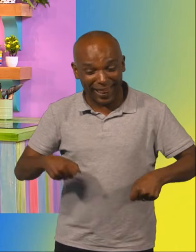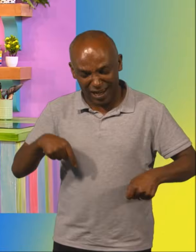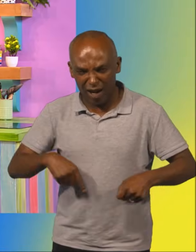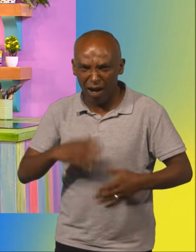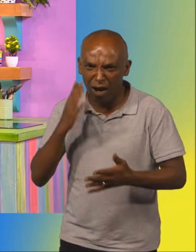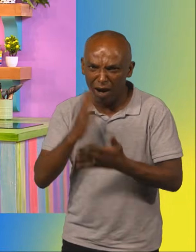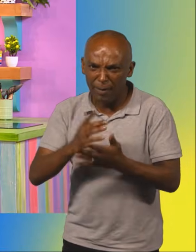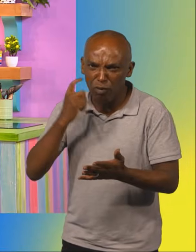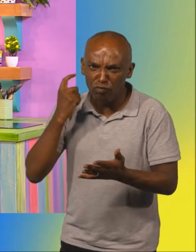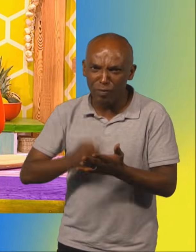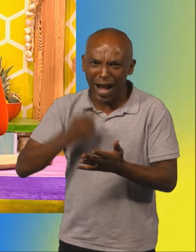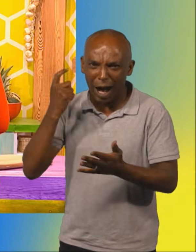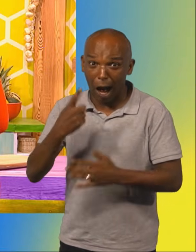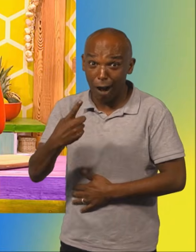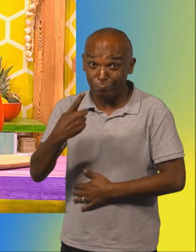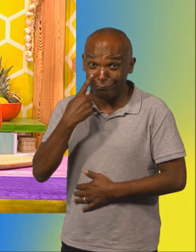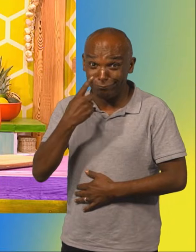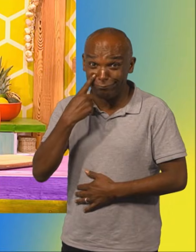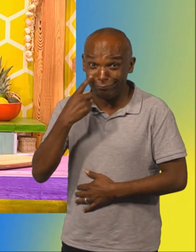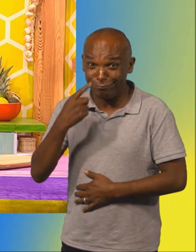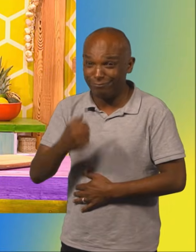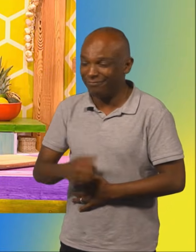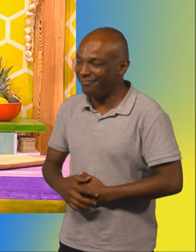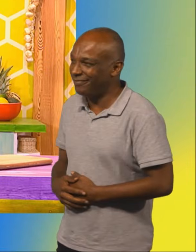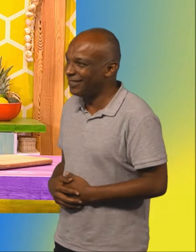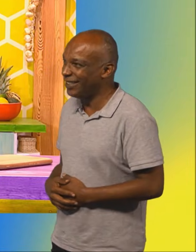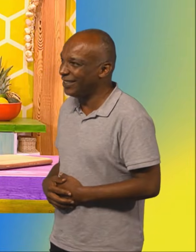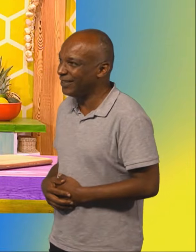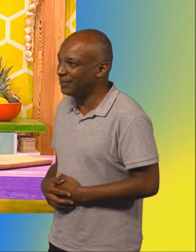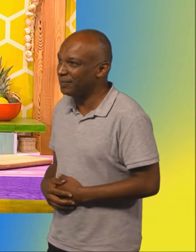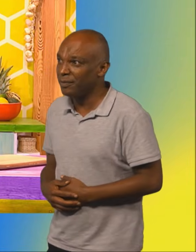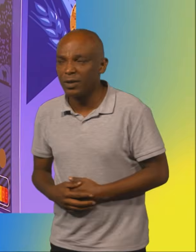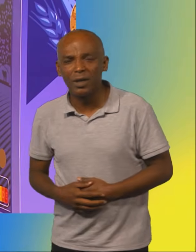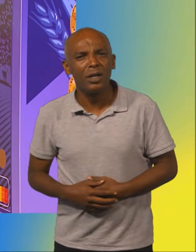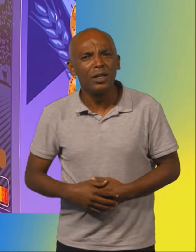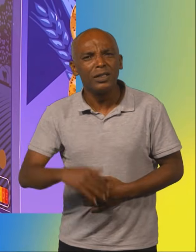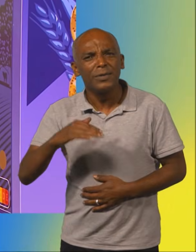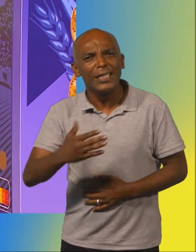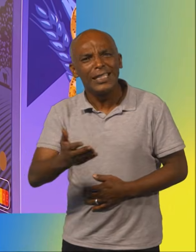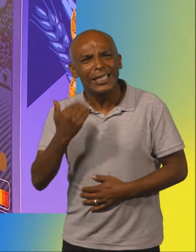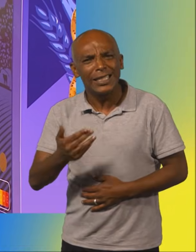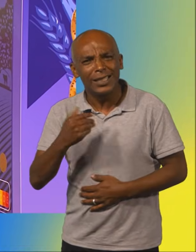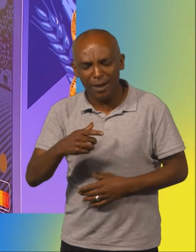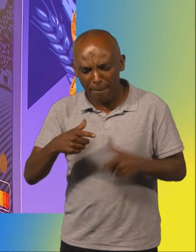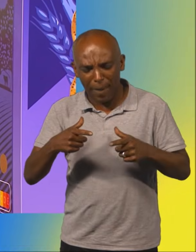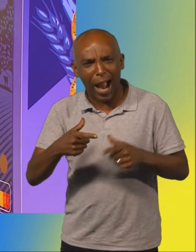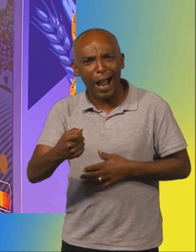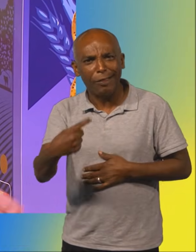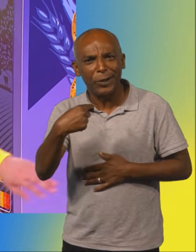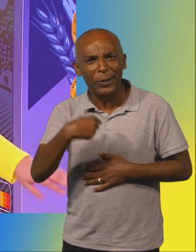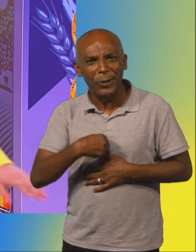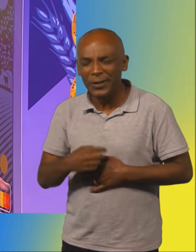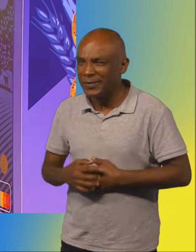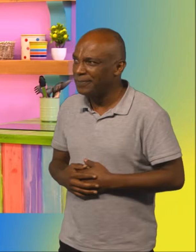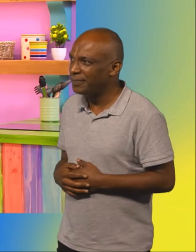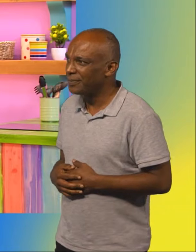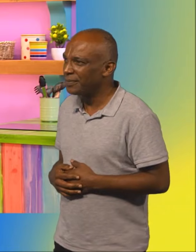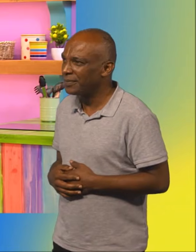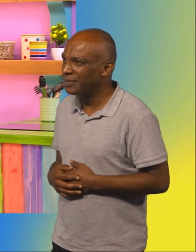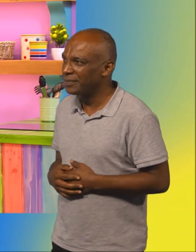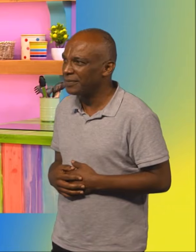record-breaking. Watch this. OK, Small, fling the pies. Ready? 1.